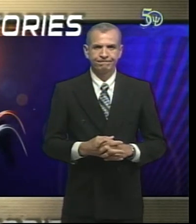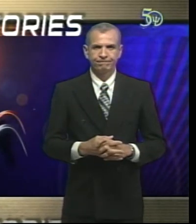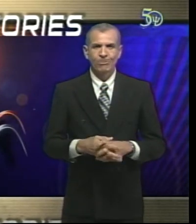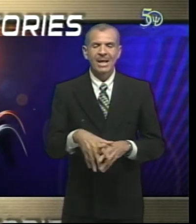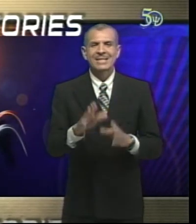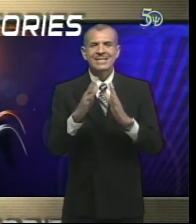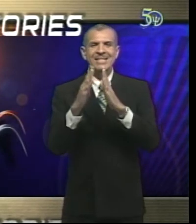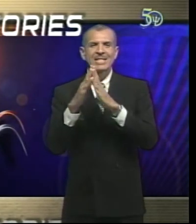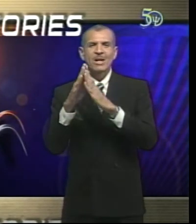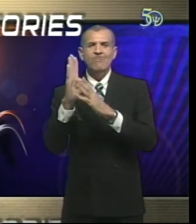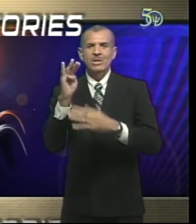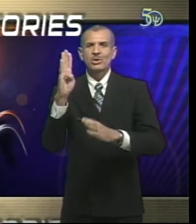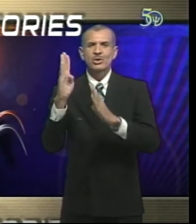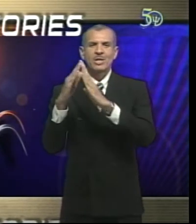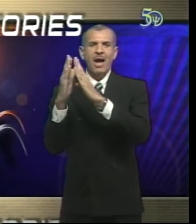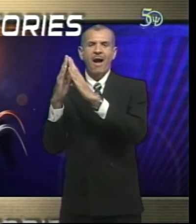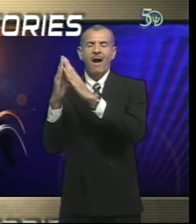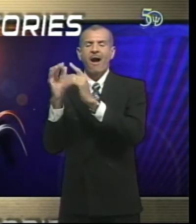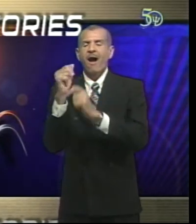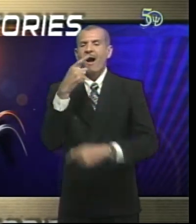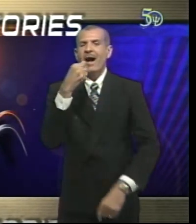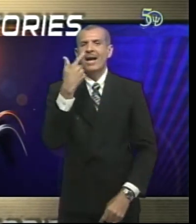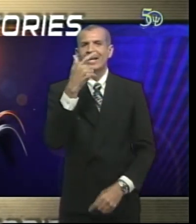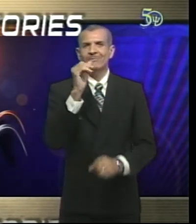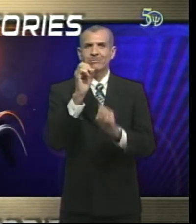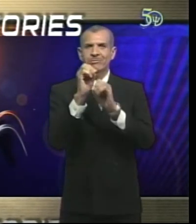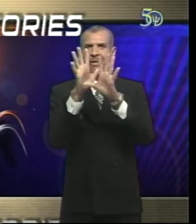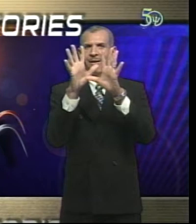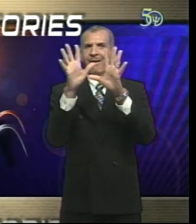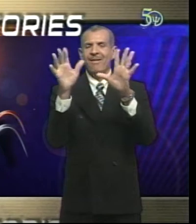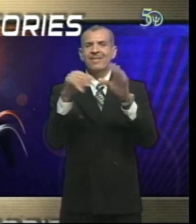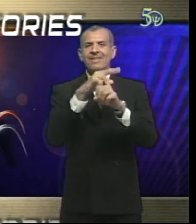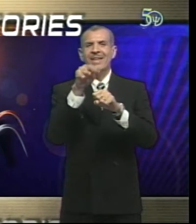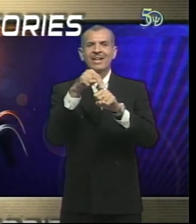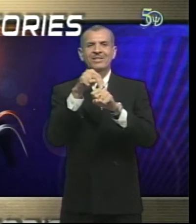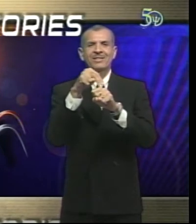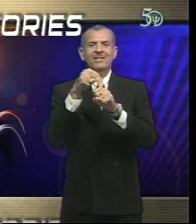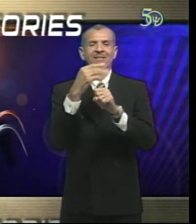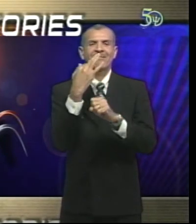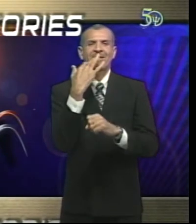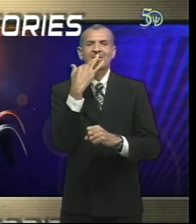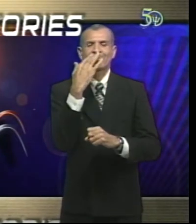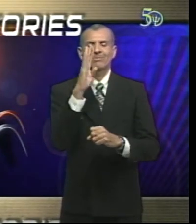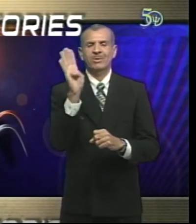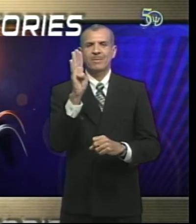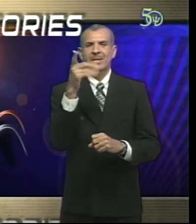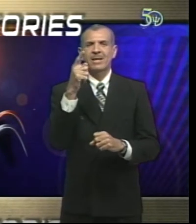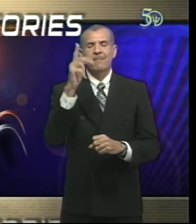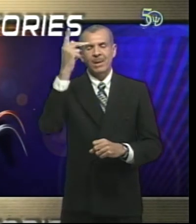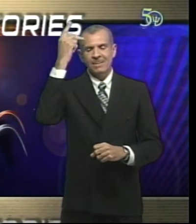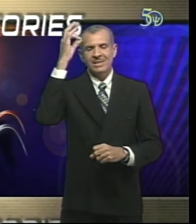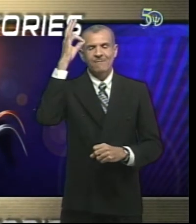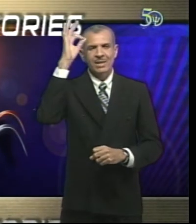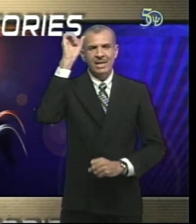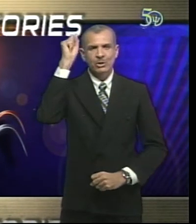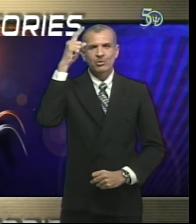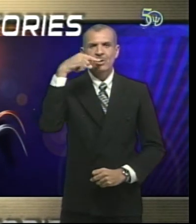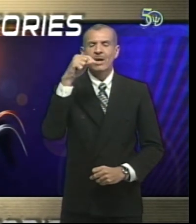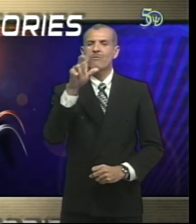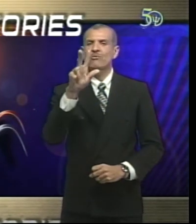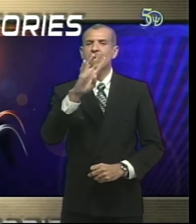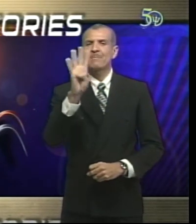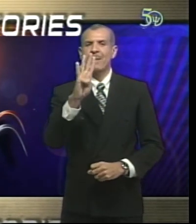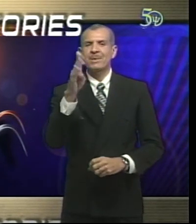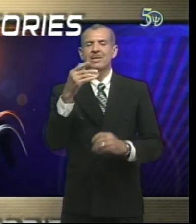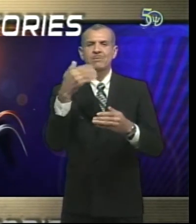The city of Bridgetown is now illuminated in Barbados' national colors. Prime Minister Frundell Stewart, along with 3 Barbadians